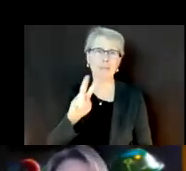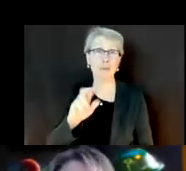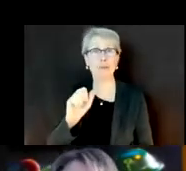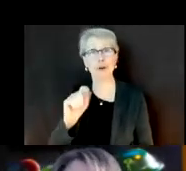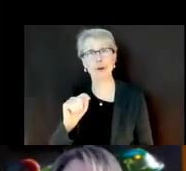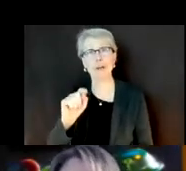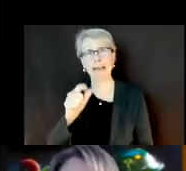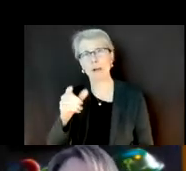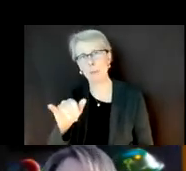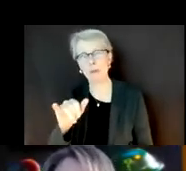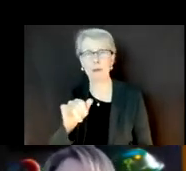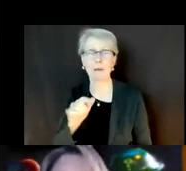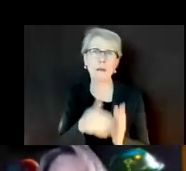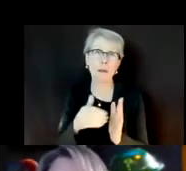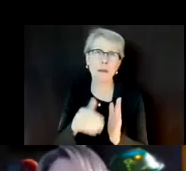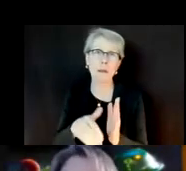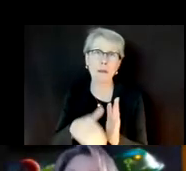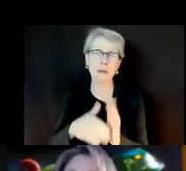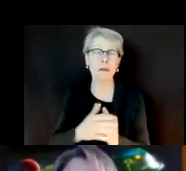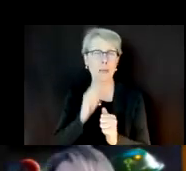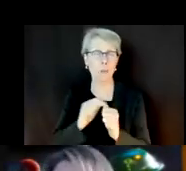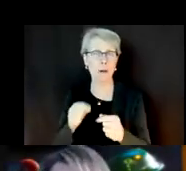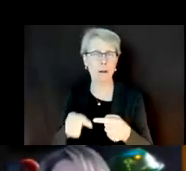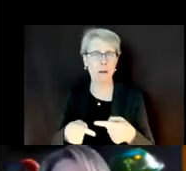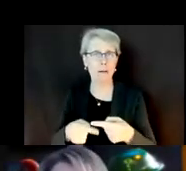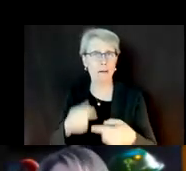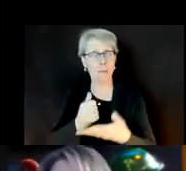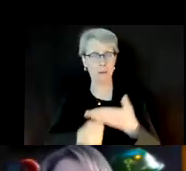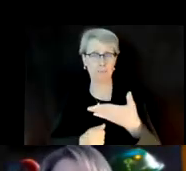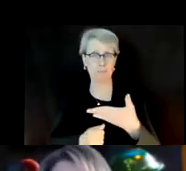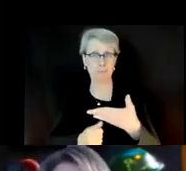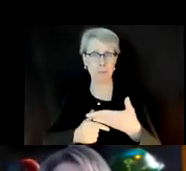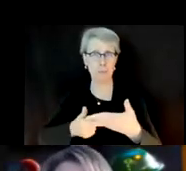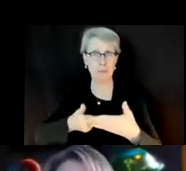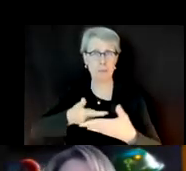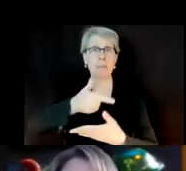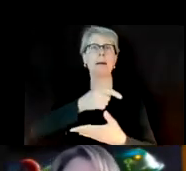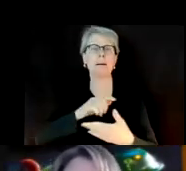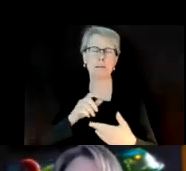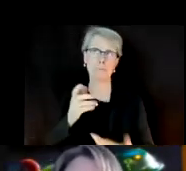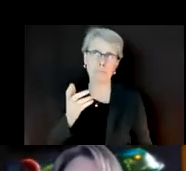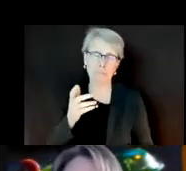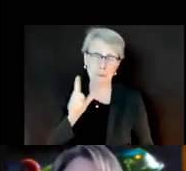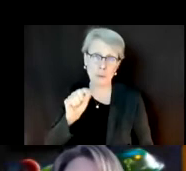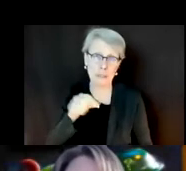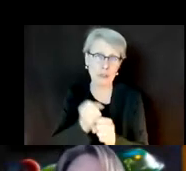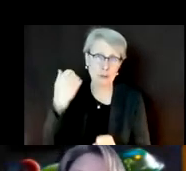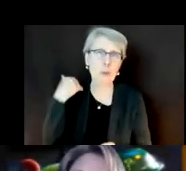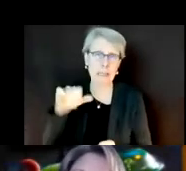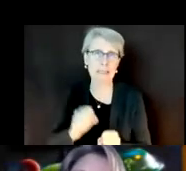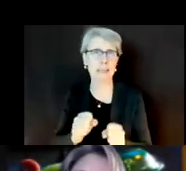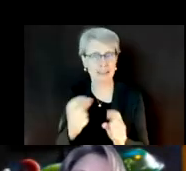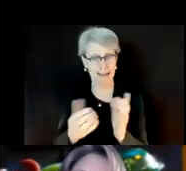I'm going to do really well on Google. Well, you could have, 20 years ago, but not anymore. So you have